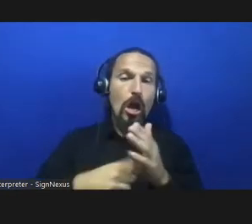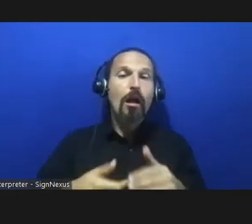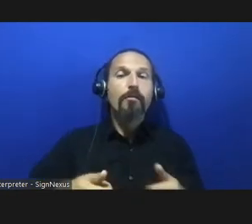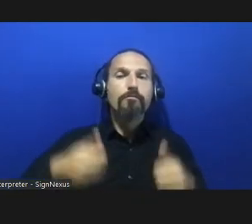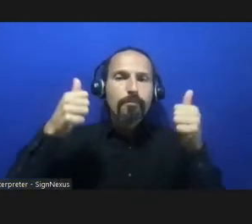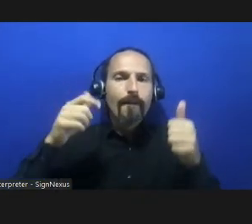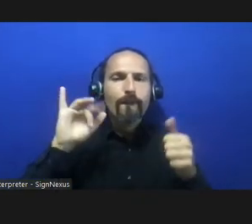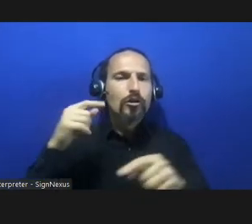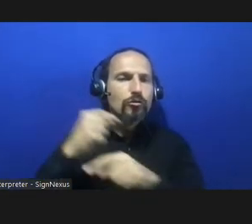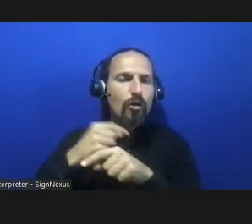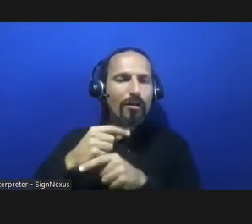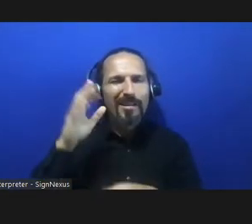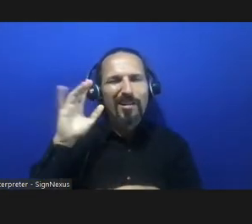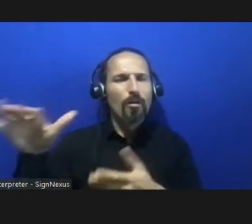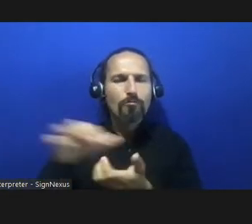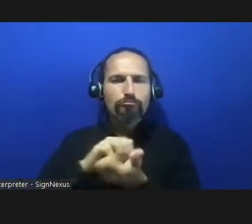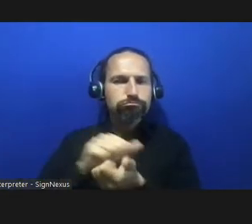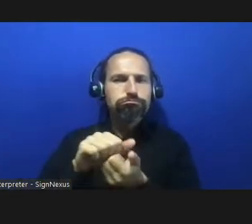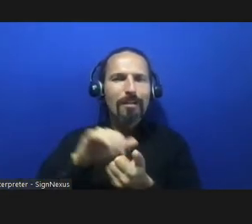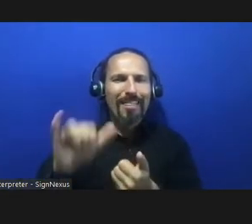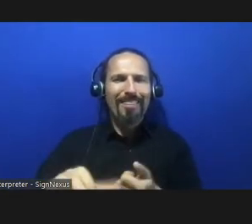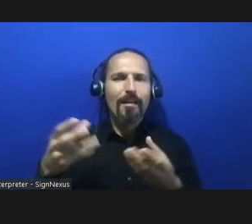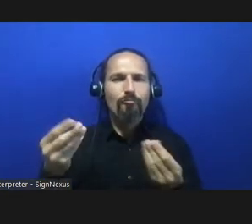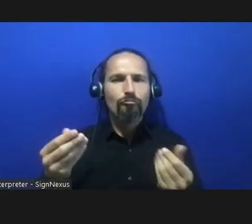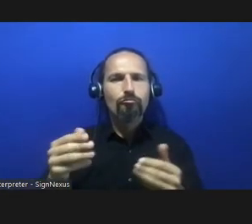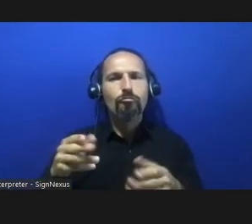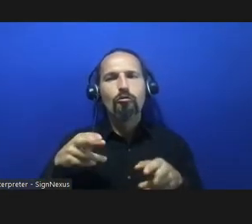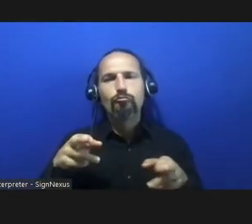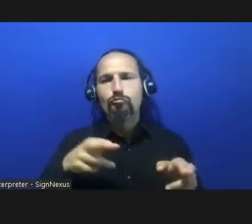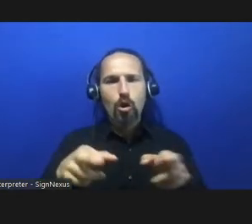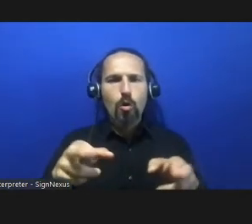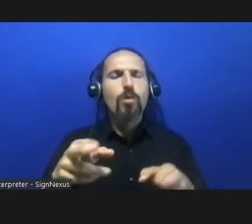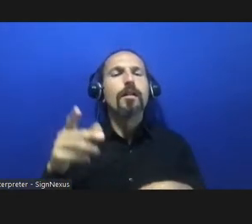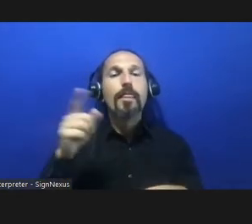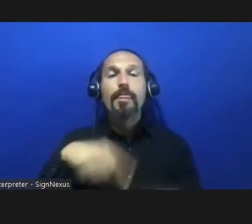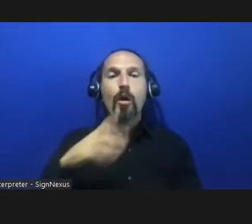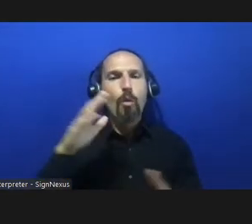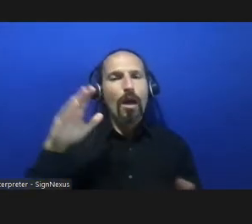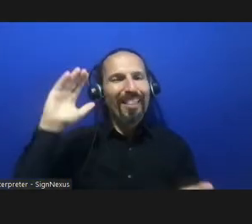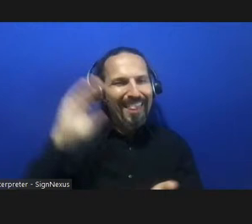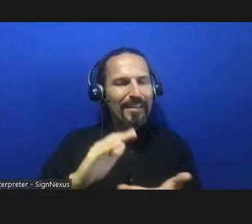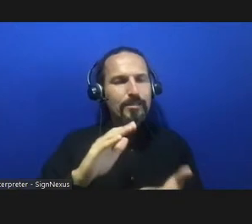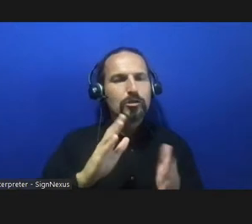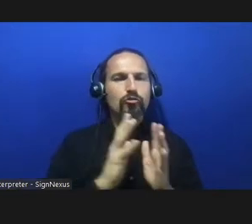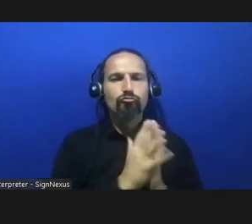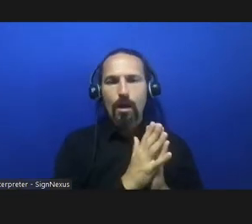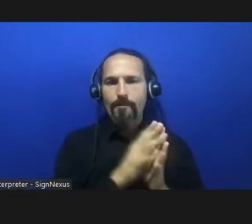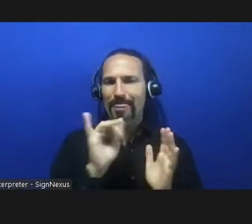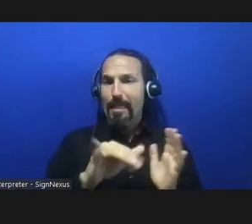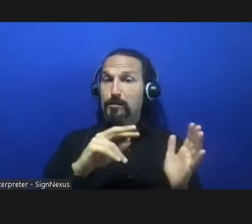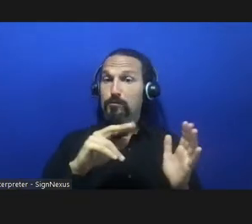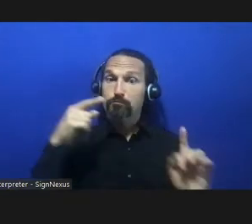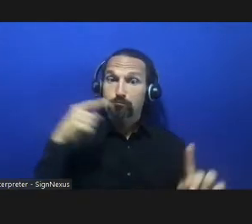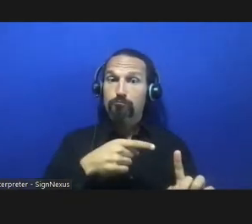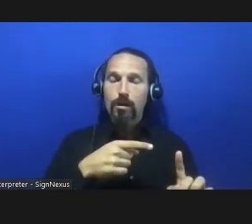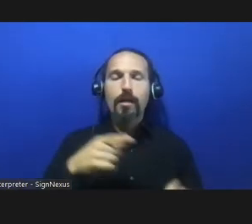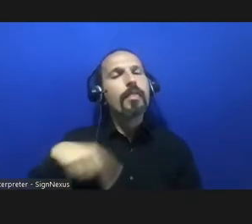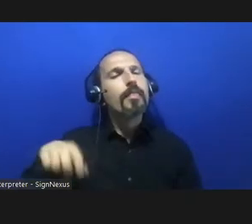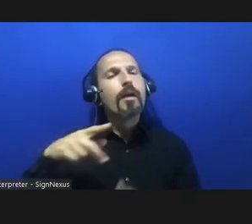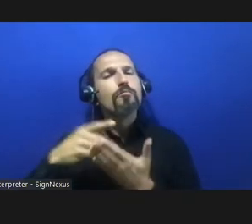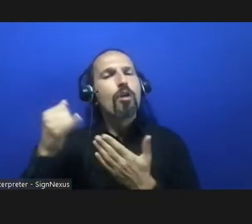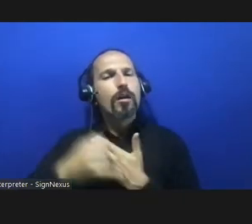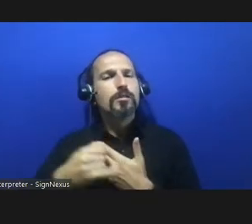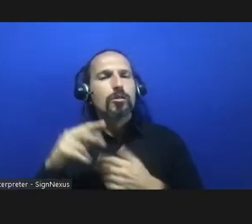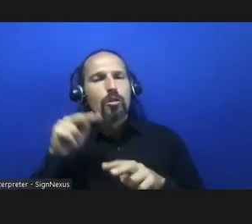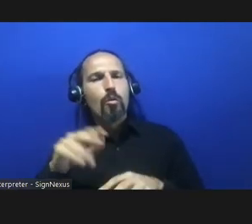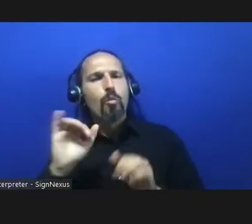given the wear and tear on the roadway the purpose of this project is to reduce congestion the project team looked closer at why trucks